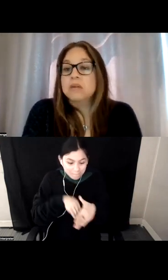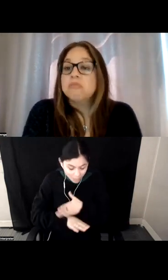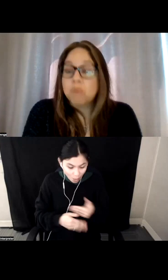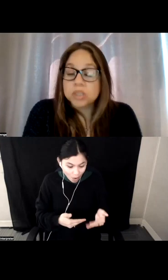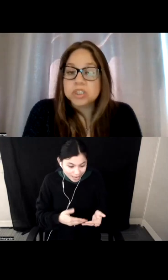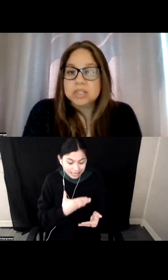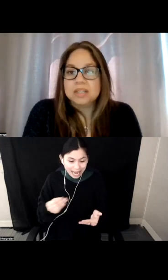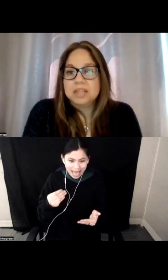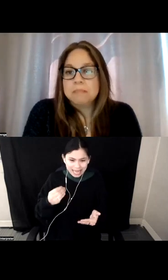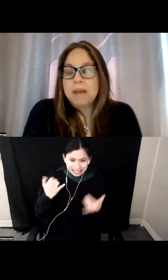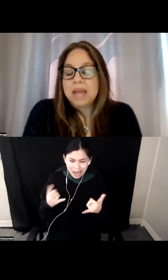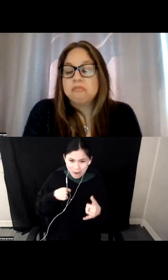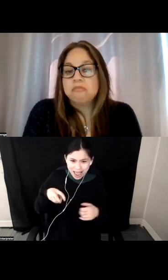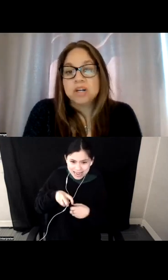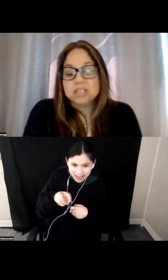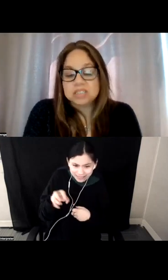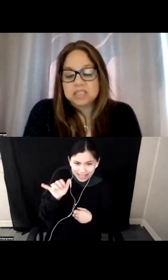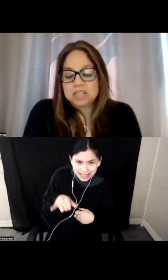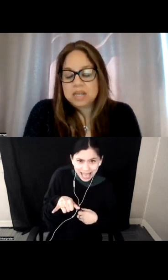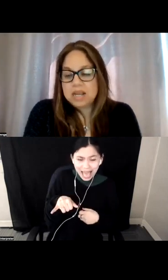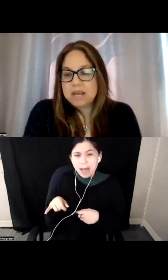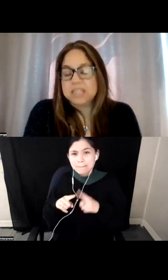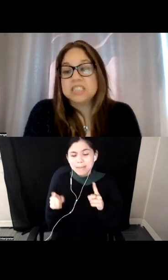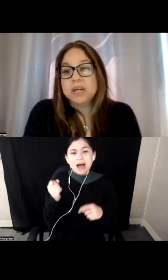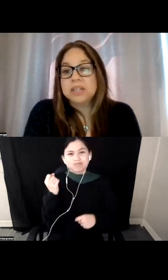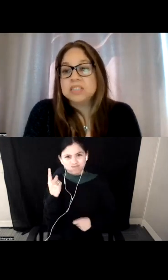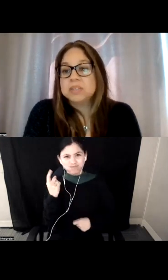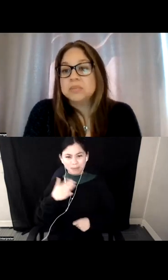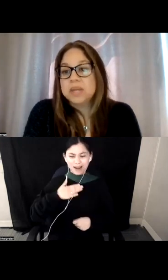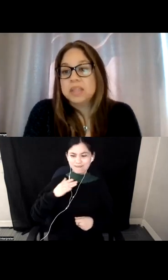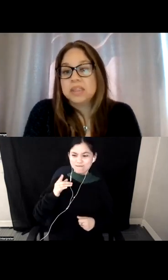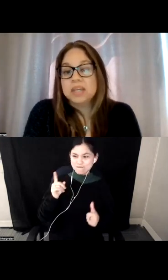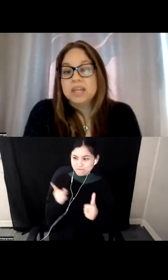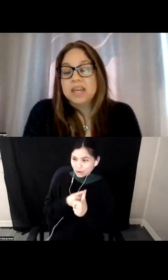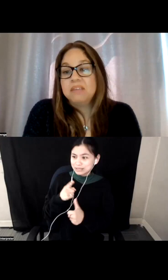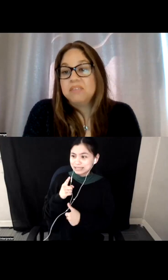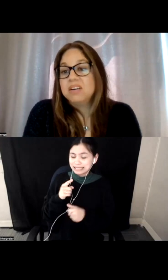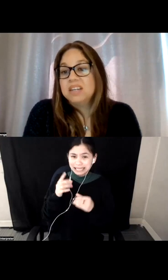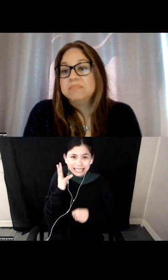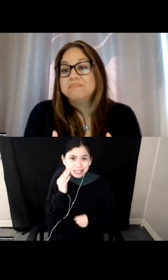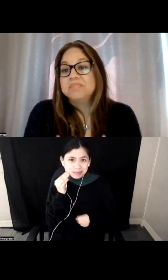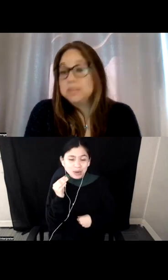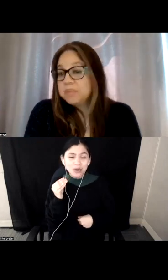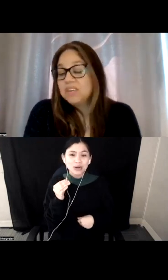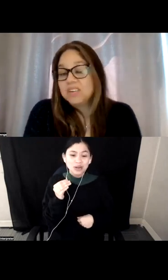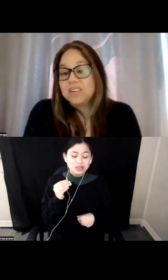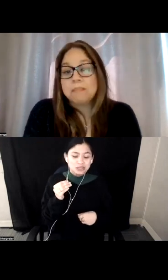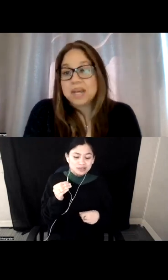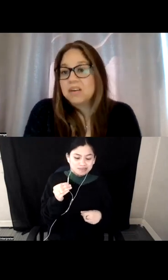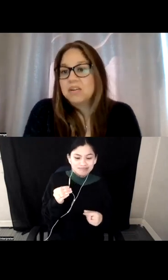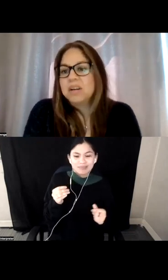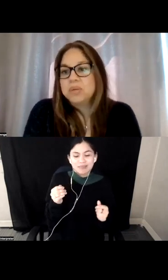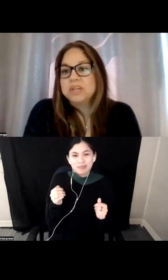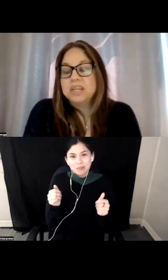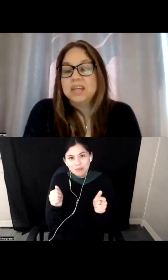And unfortunately, my first experience was with a very typical